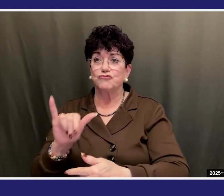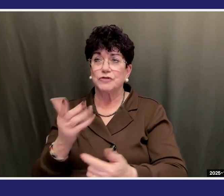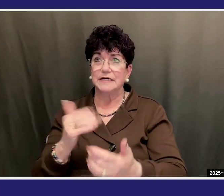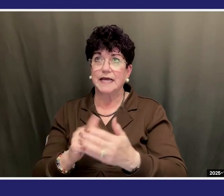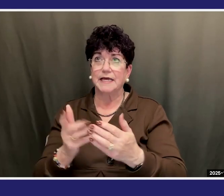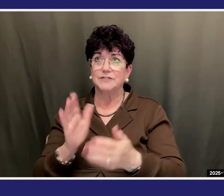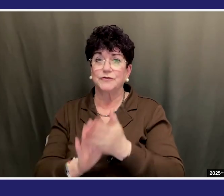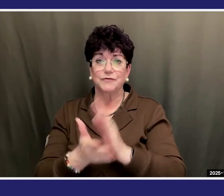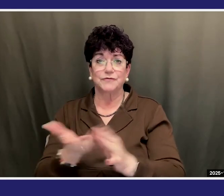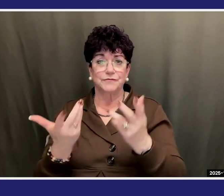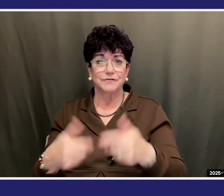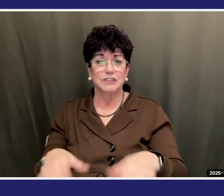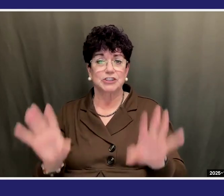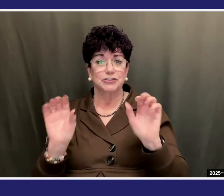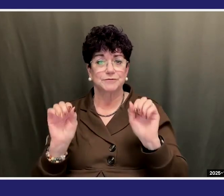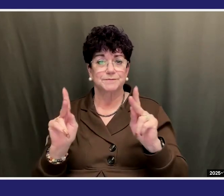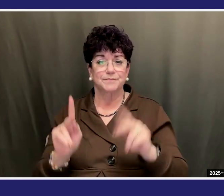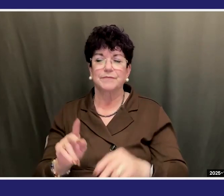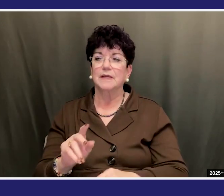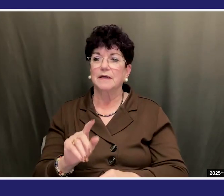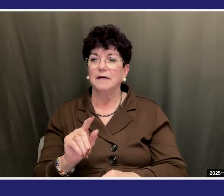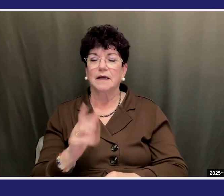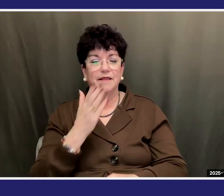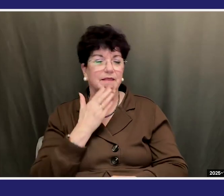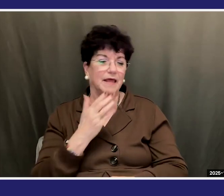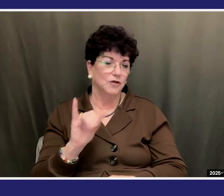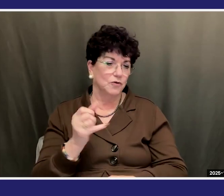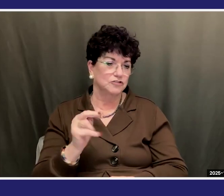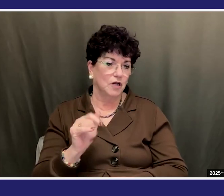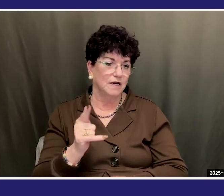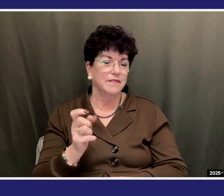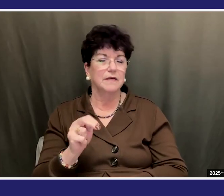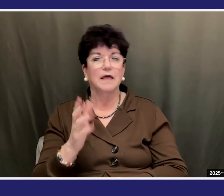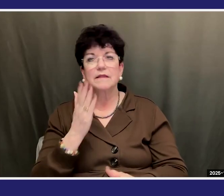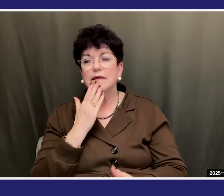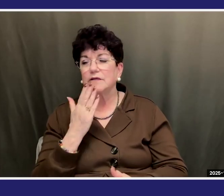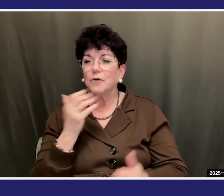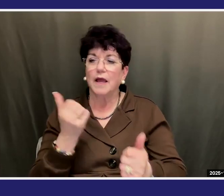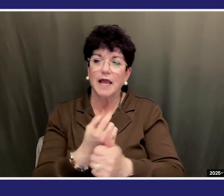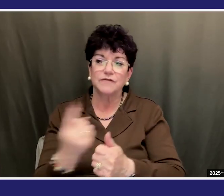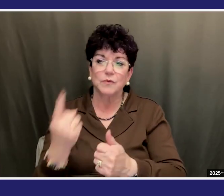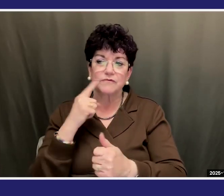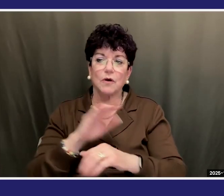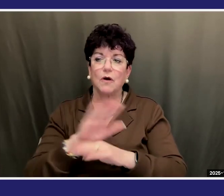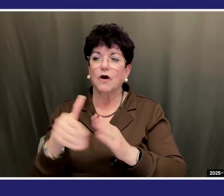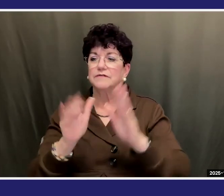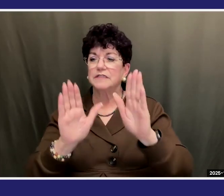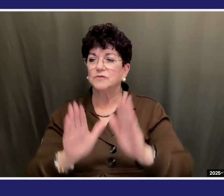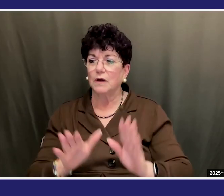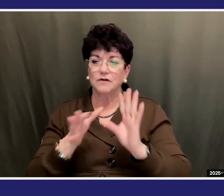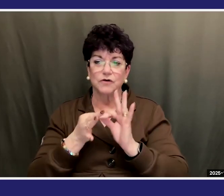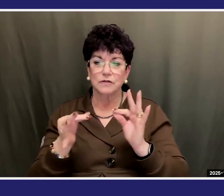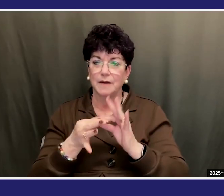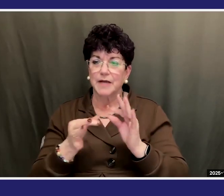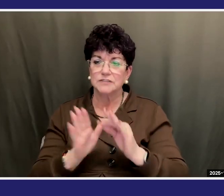up the day. Right. Thank you, Jonathan. And thank you, everyone, for all of the incredible comments.